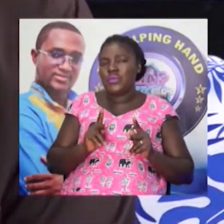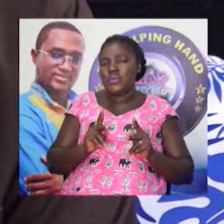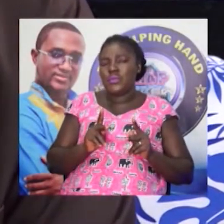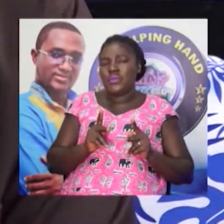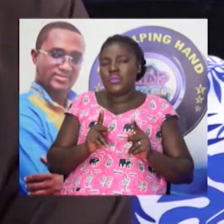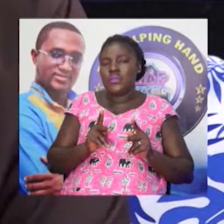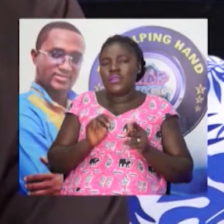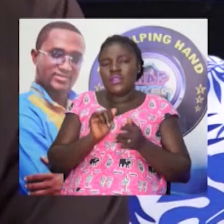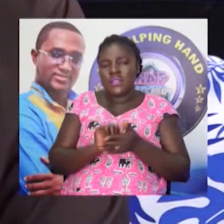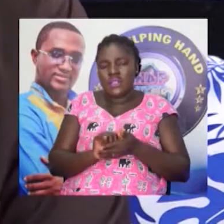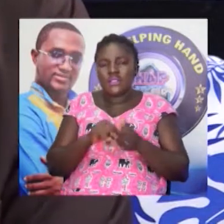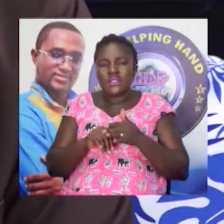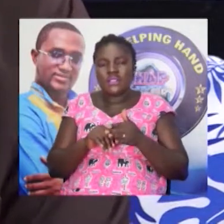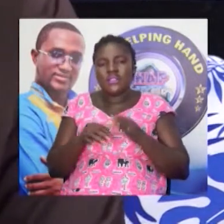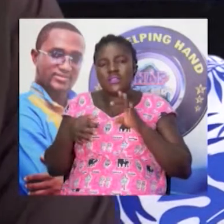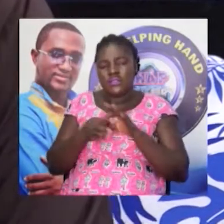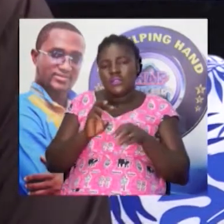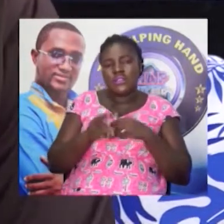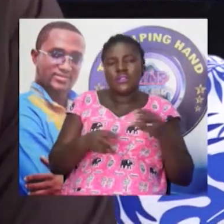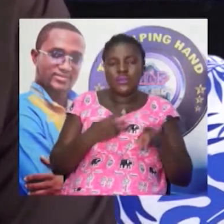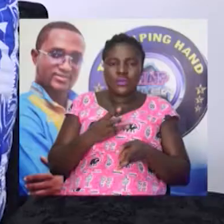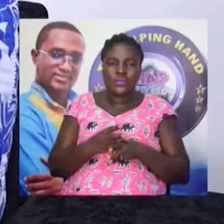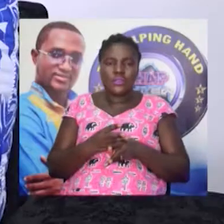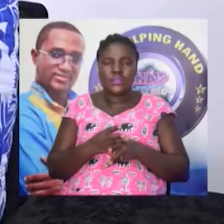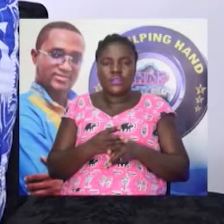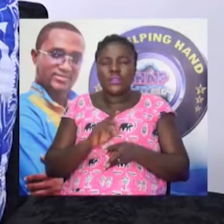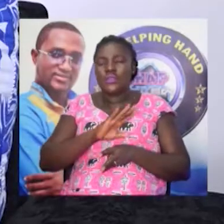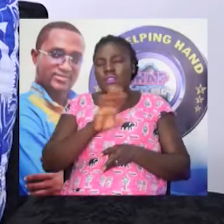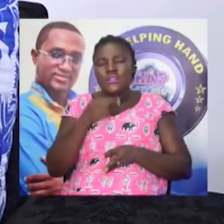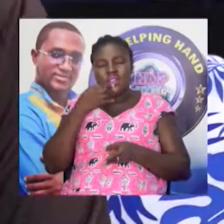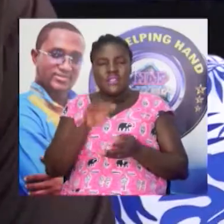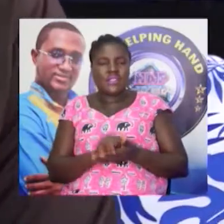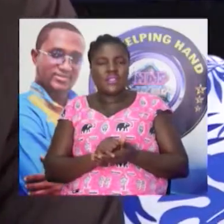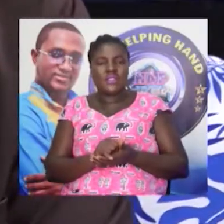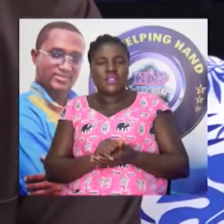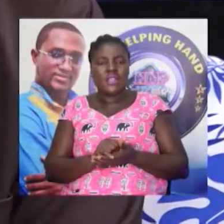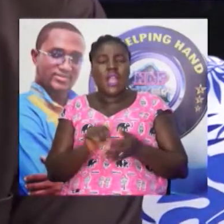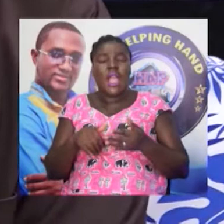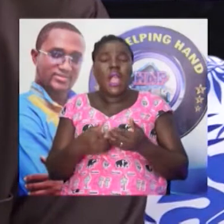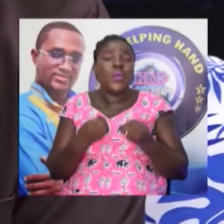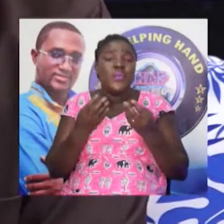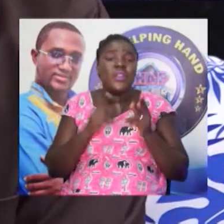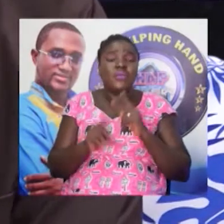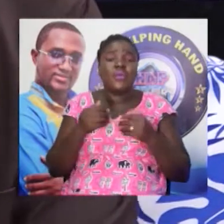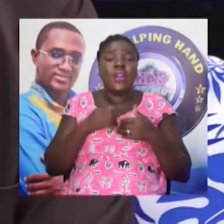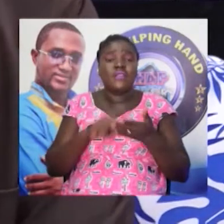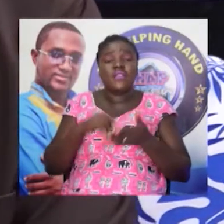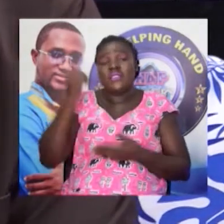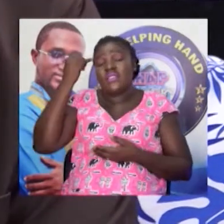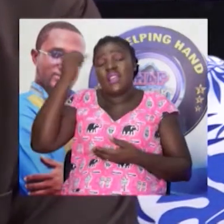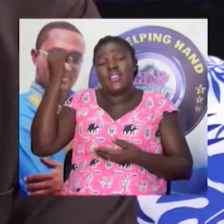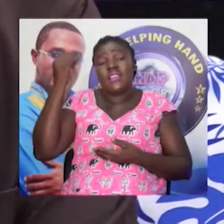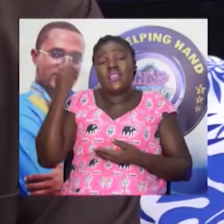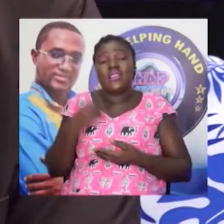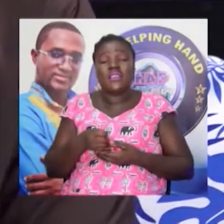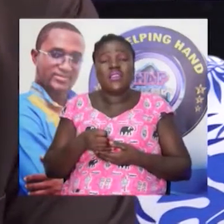world. You will not make that comment. How many people have this knowledge? So that discrimination is there. And then when you go around,